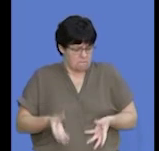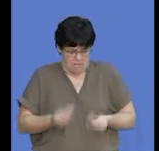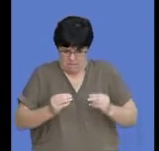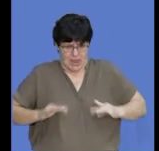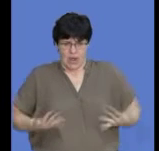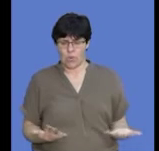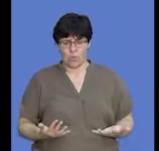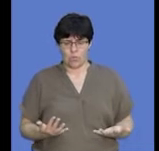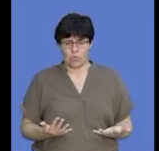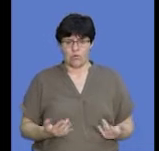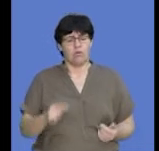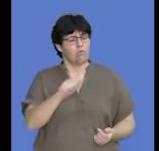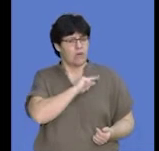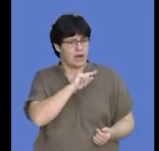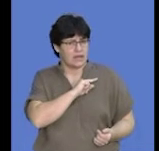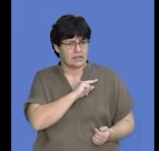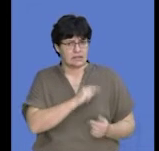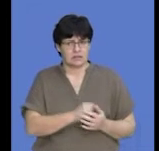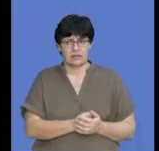that? Why?